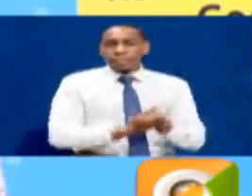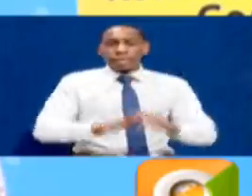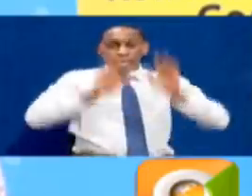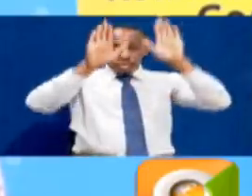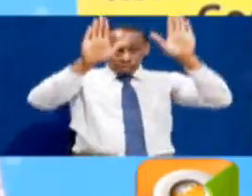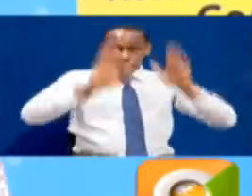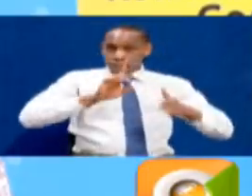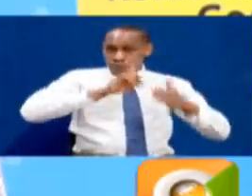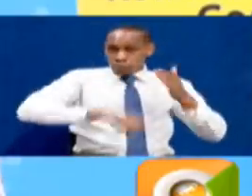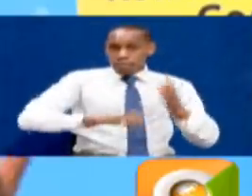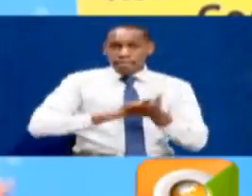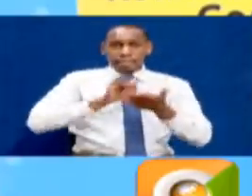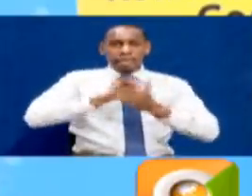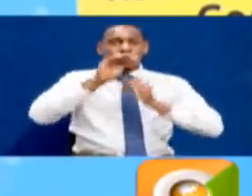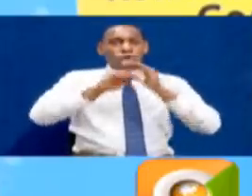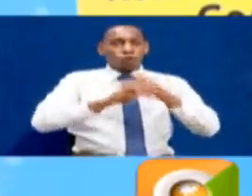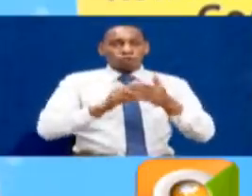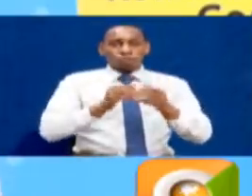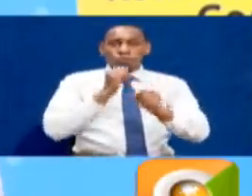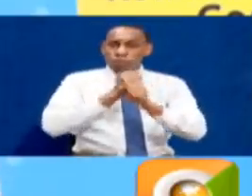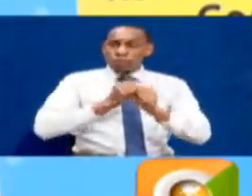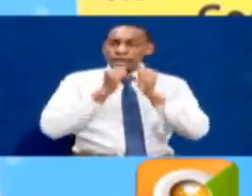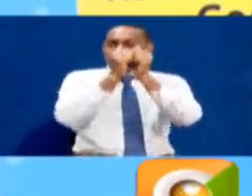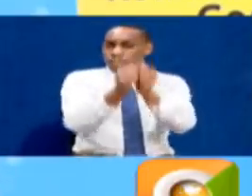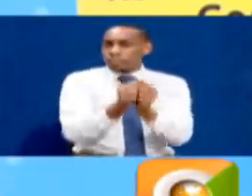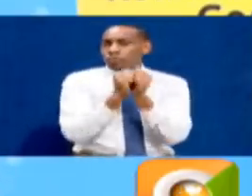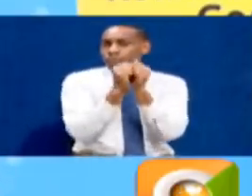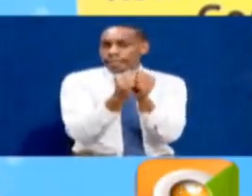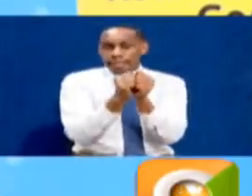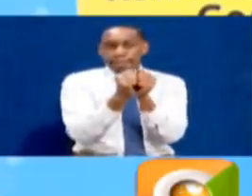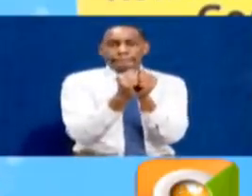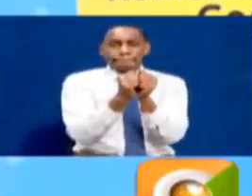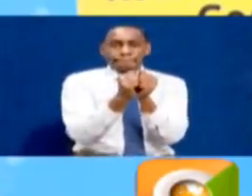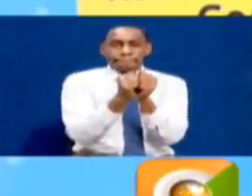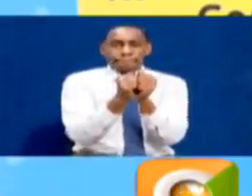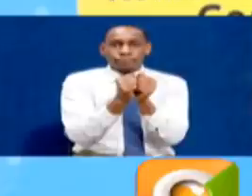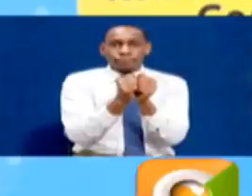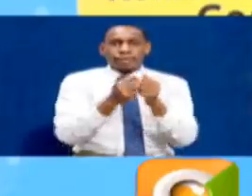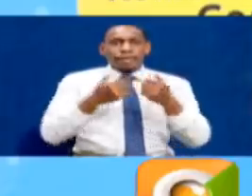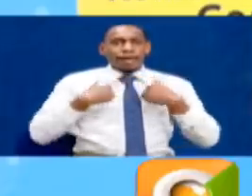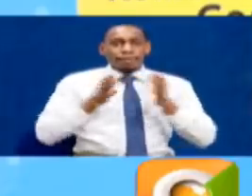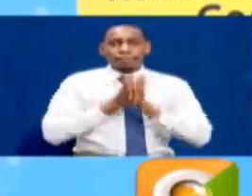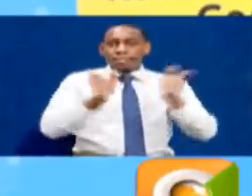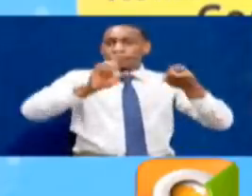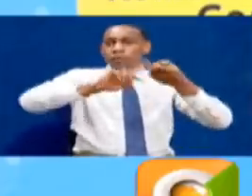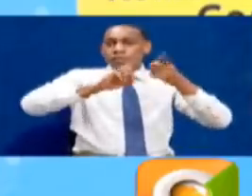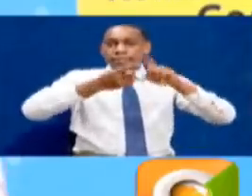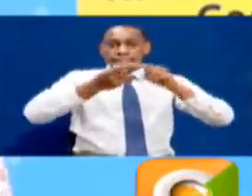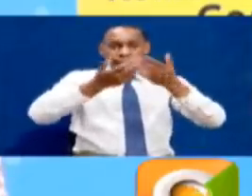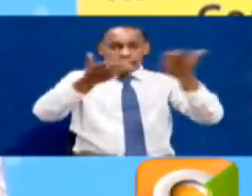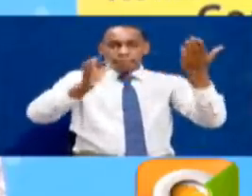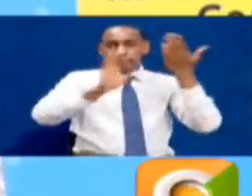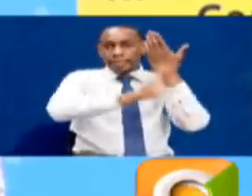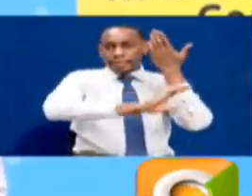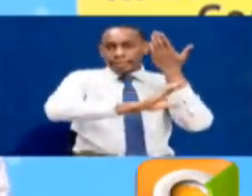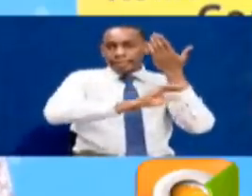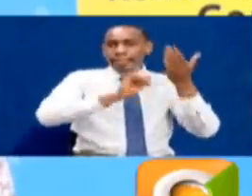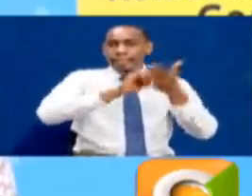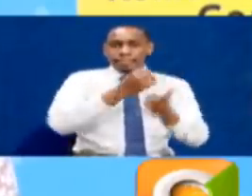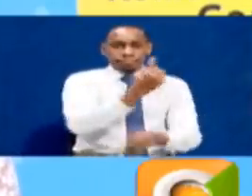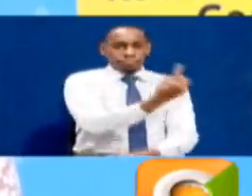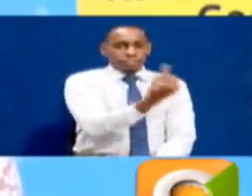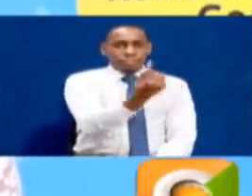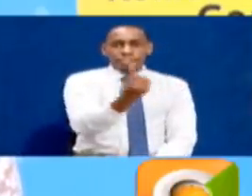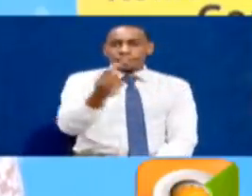is important that we all put it all together, and we have a general standard across the country so that